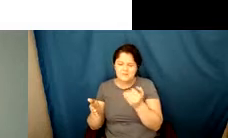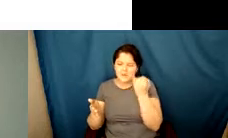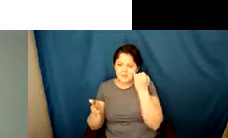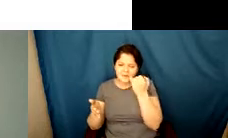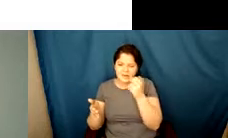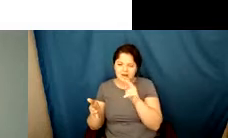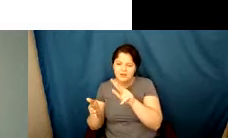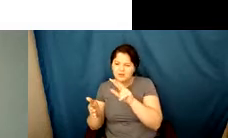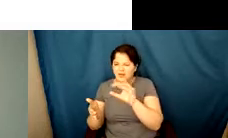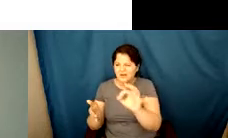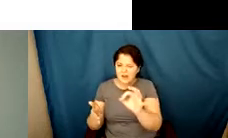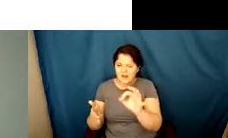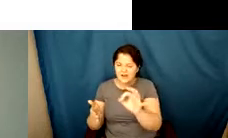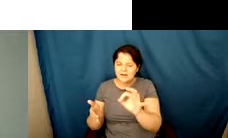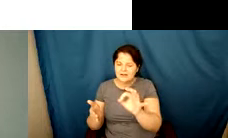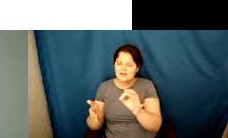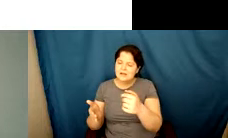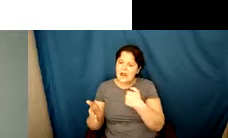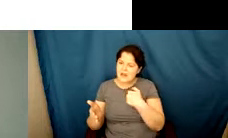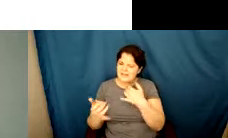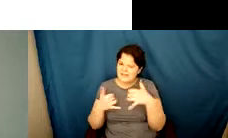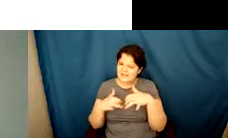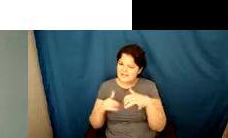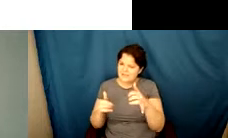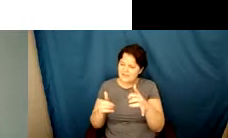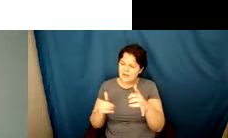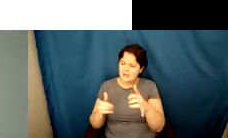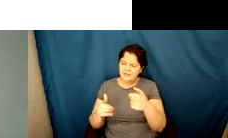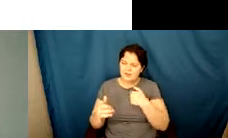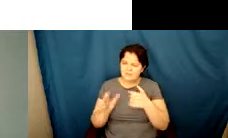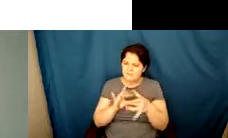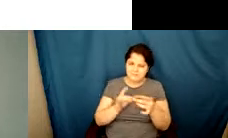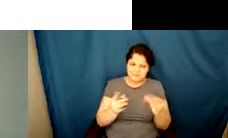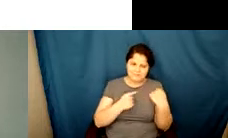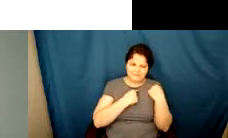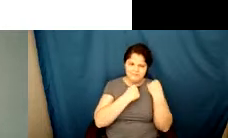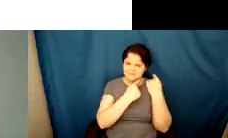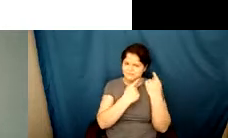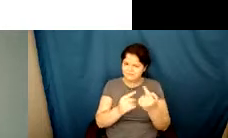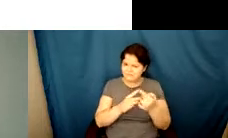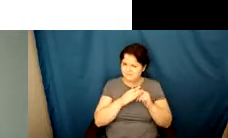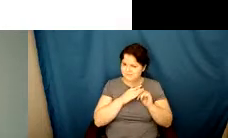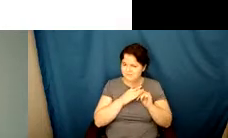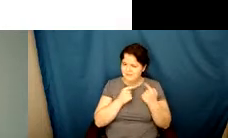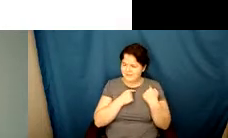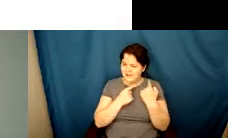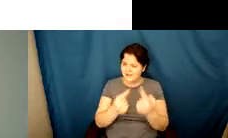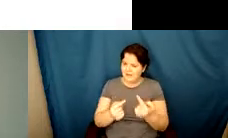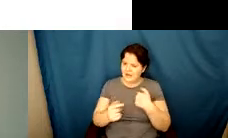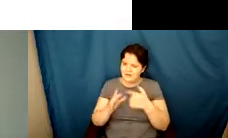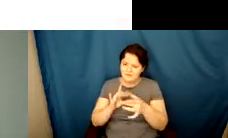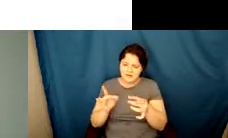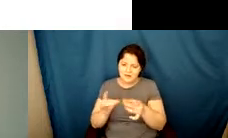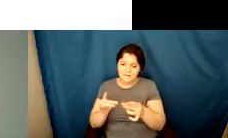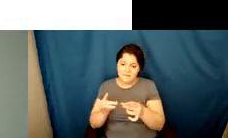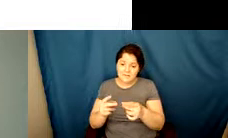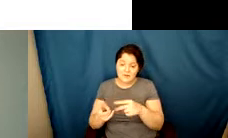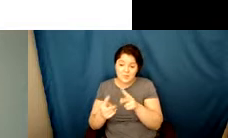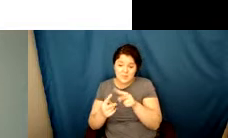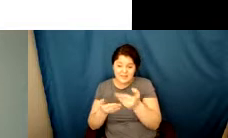39 or whatever, I still strongly, as I've been saying from the beginning, think that the two biggest things that should happen with